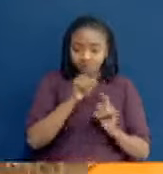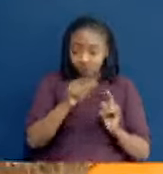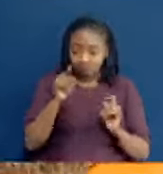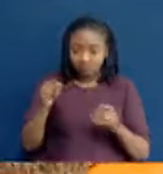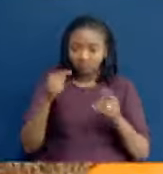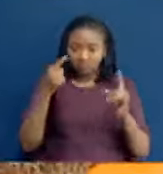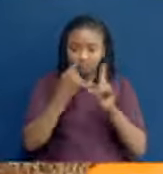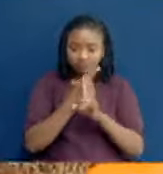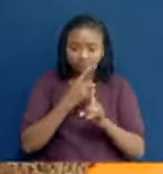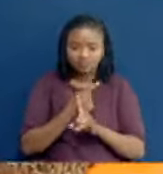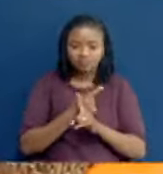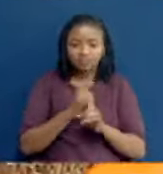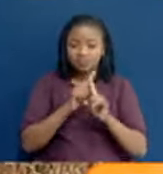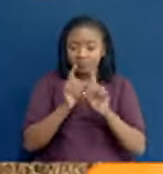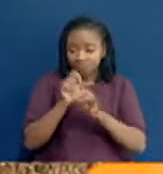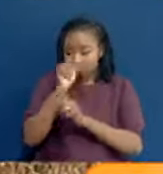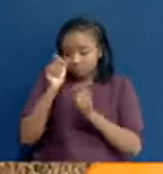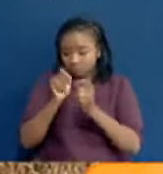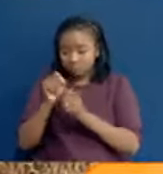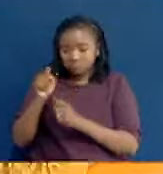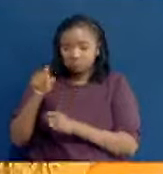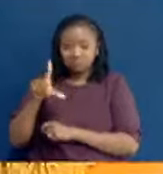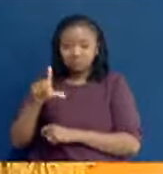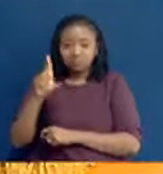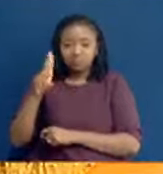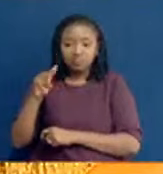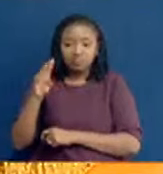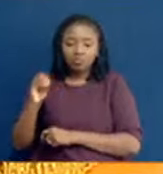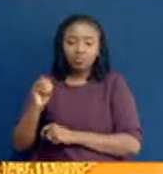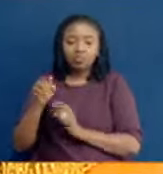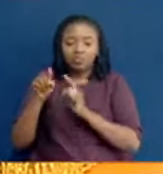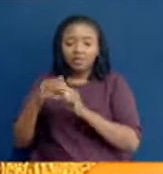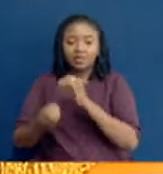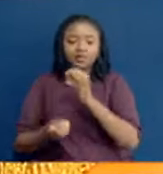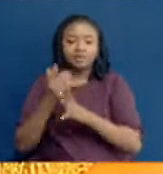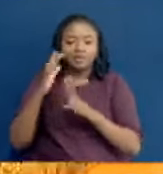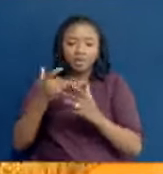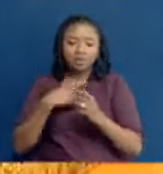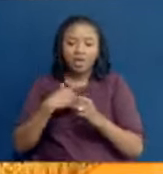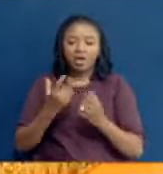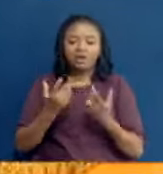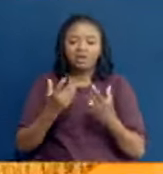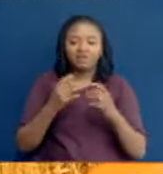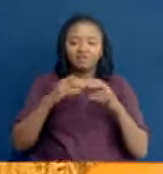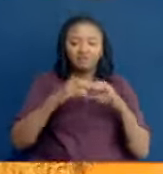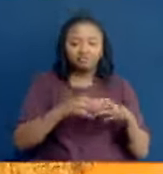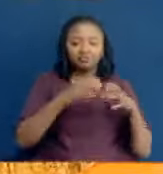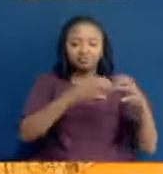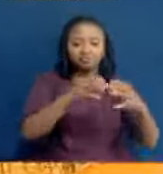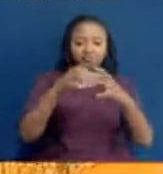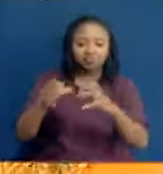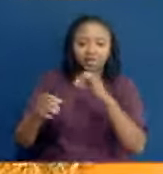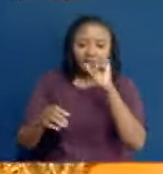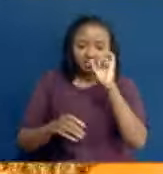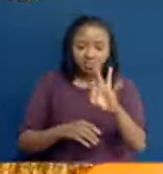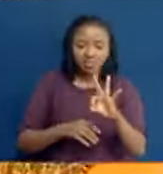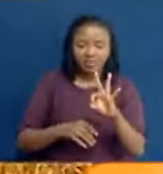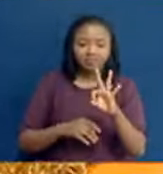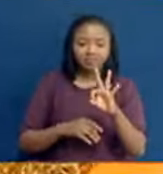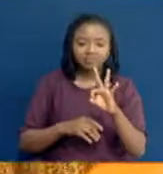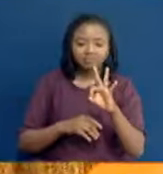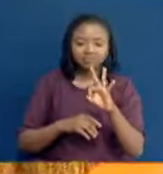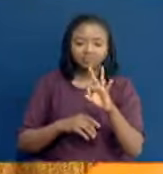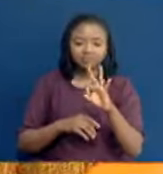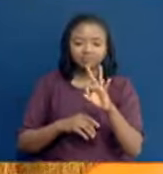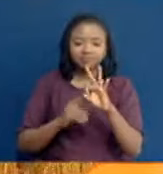Kasigao, Lumo Sanctuary is formed by merging of three ranches, Lualenyi, Mramba Communal Grazing Area, and